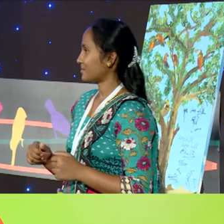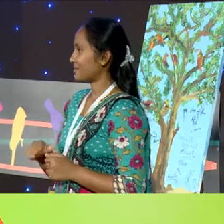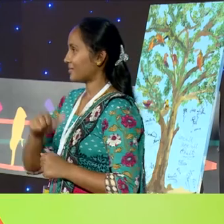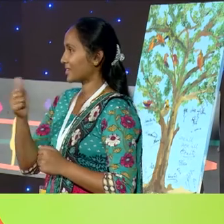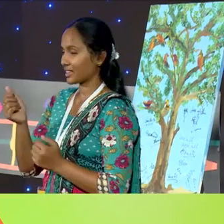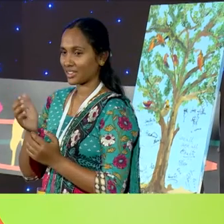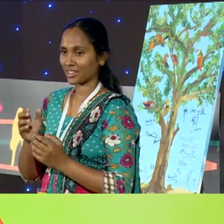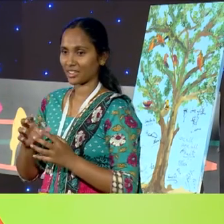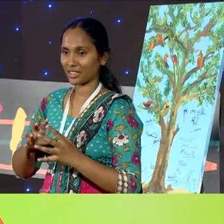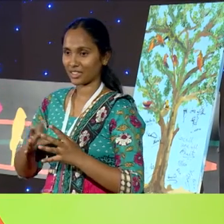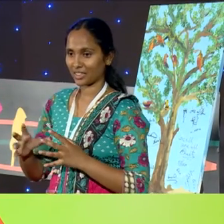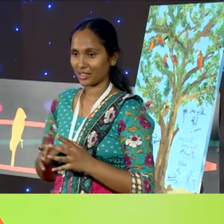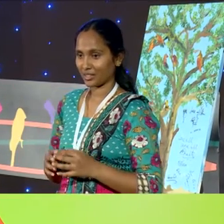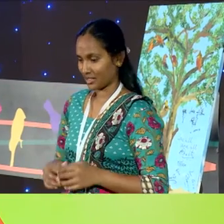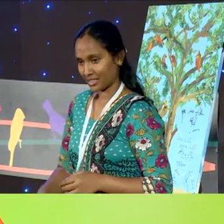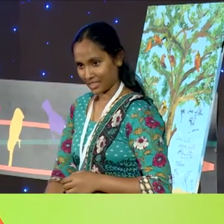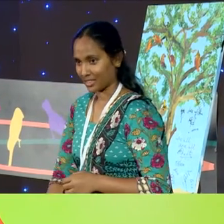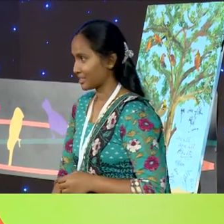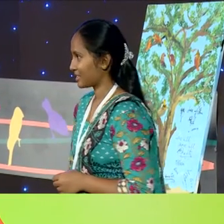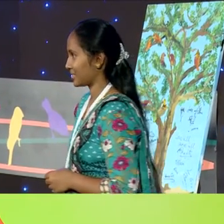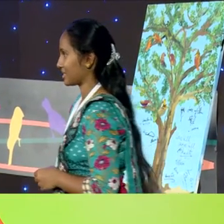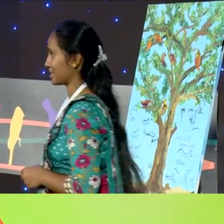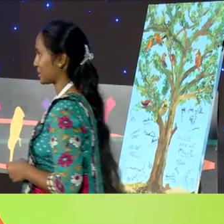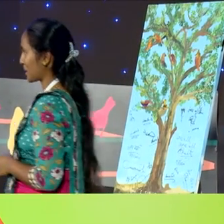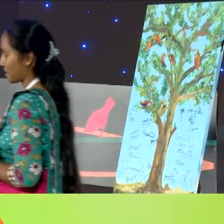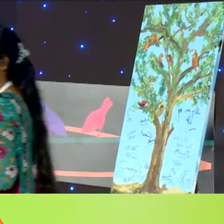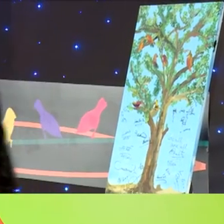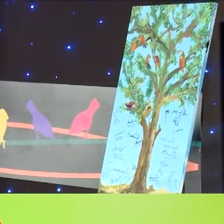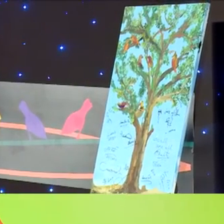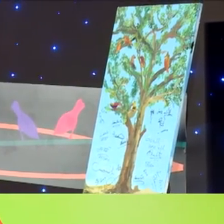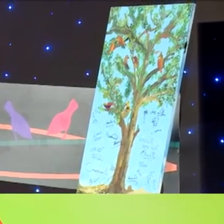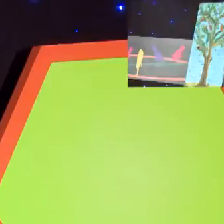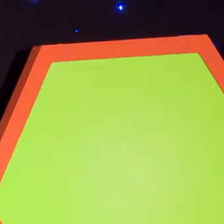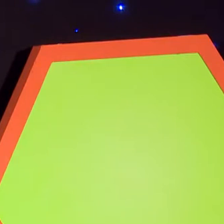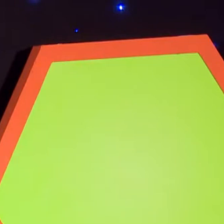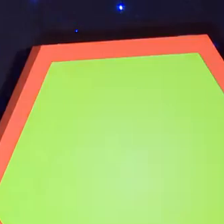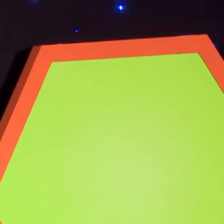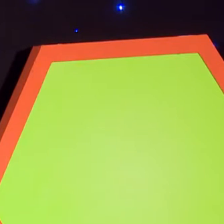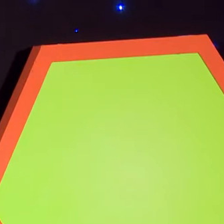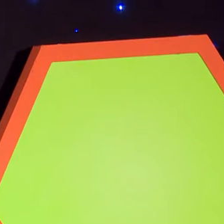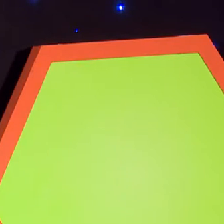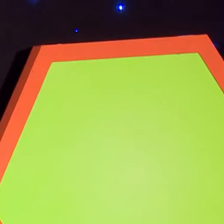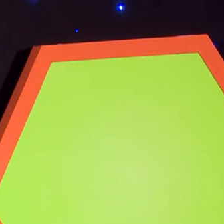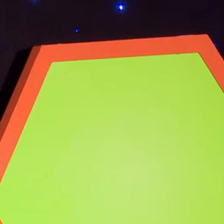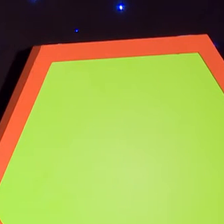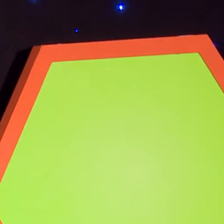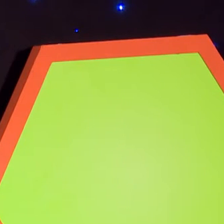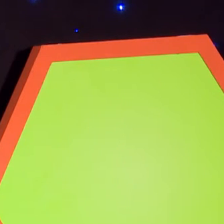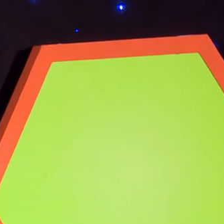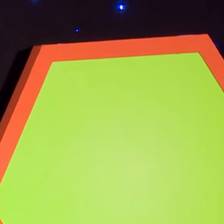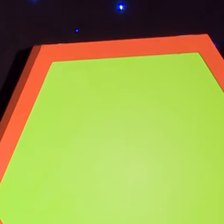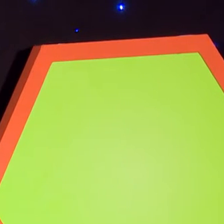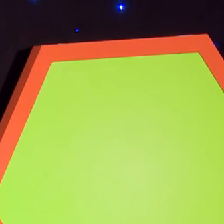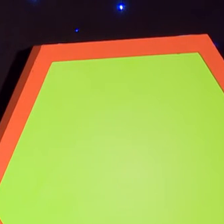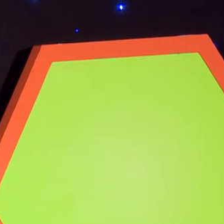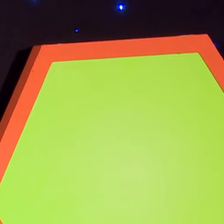dimension, and you become a knight in shining armor, and you rescue beautiful women from dragons, and you